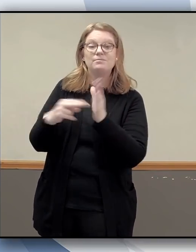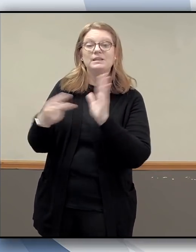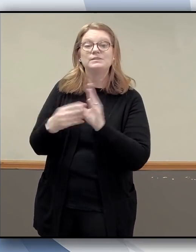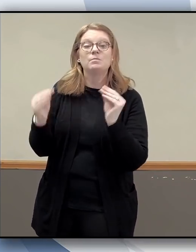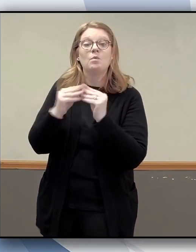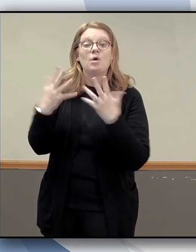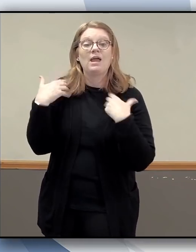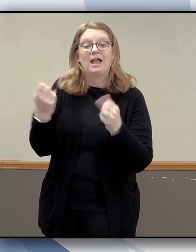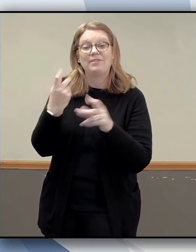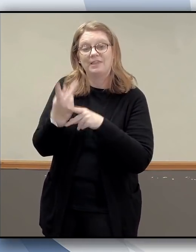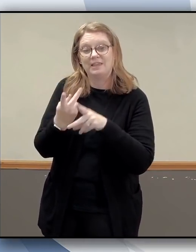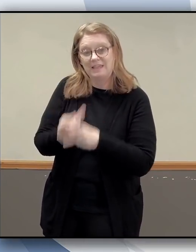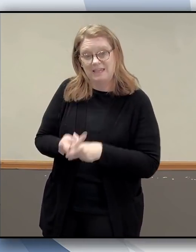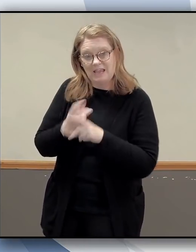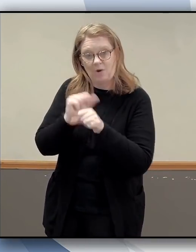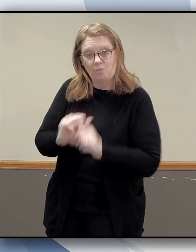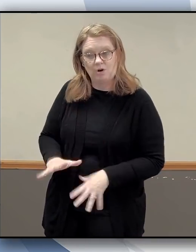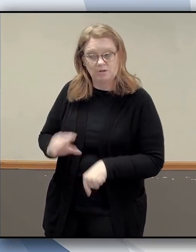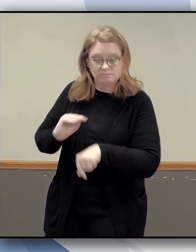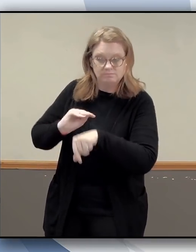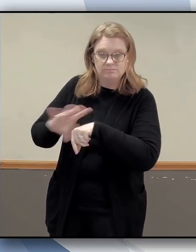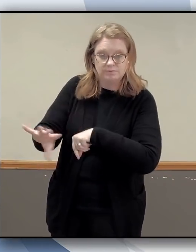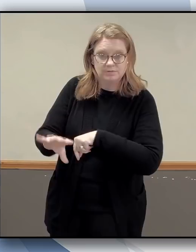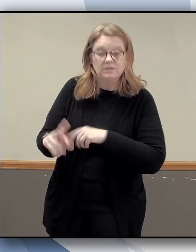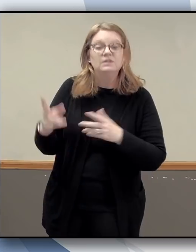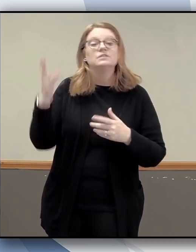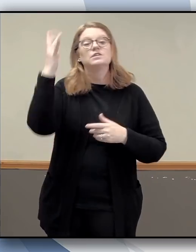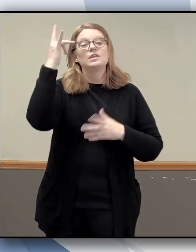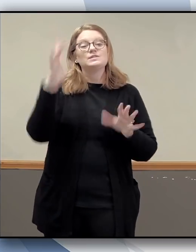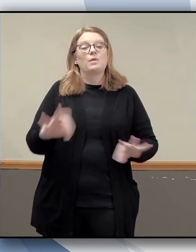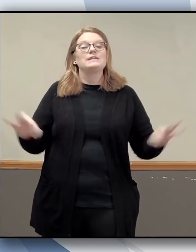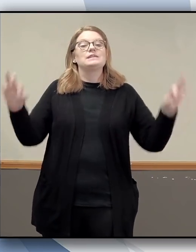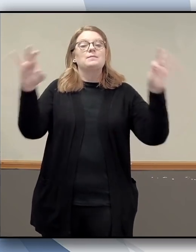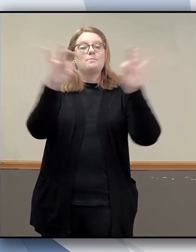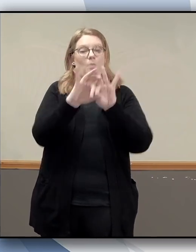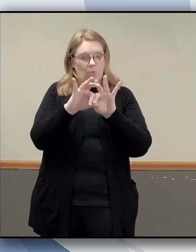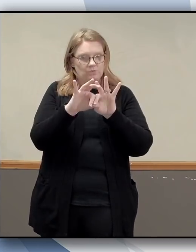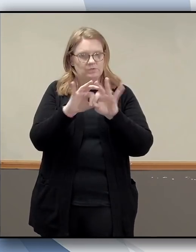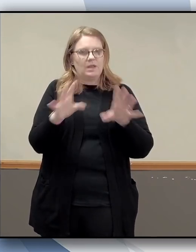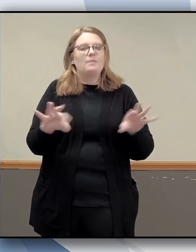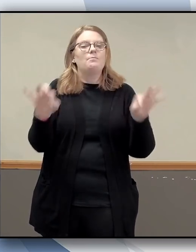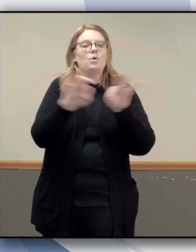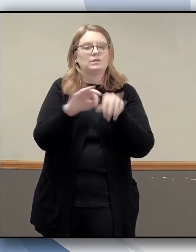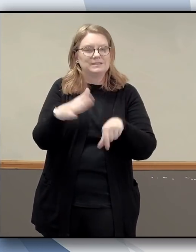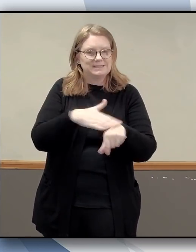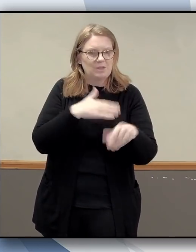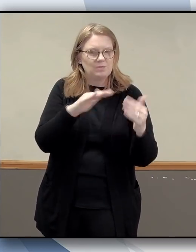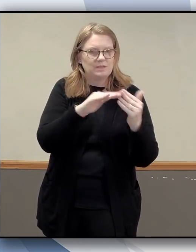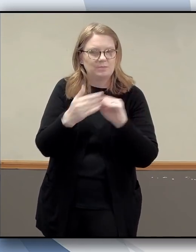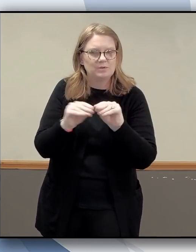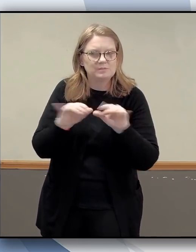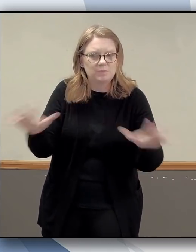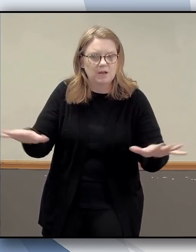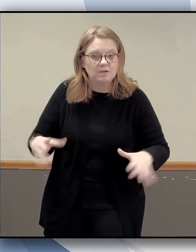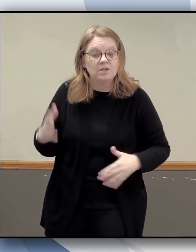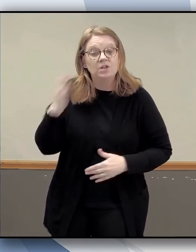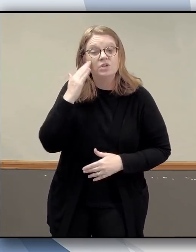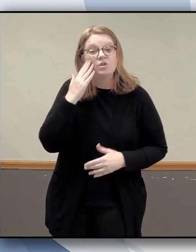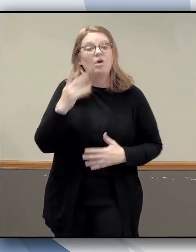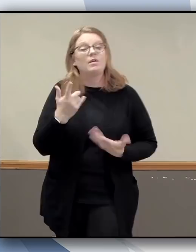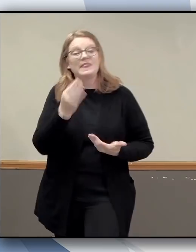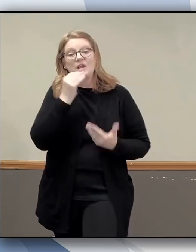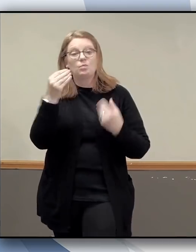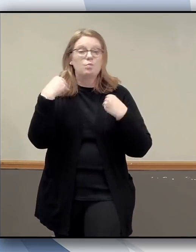it's important right now for everyone to do their part to reduce community spread. You don't know if the person in front of you at the checkout